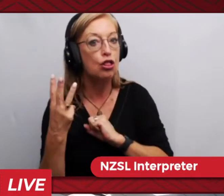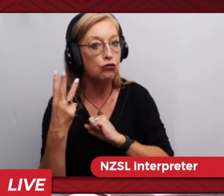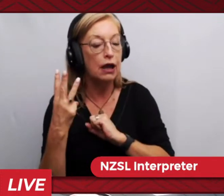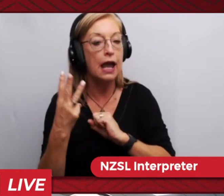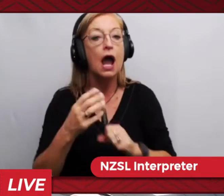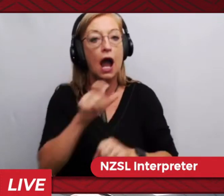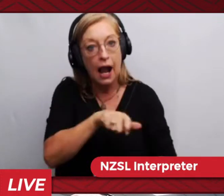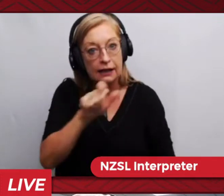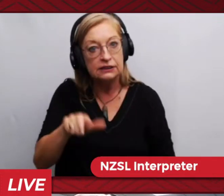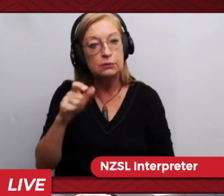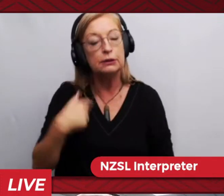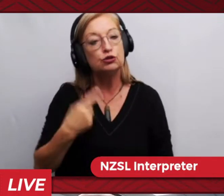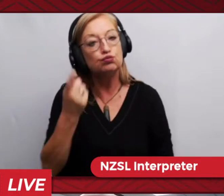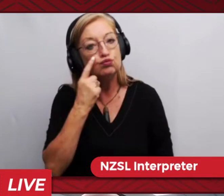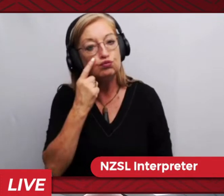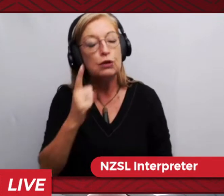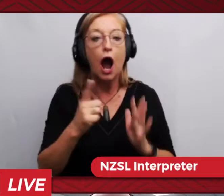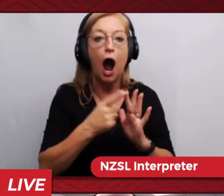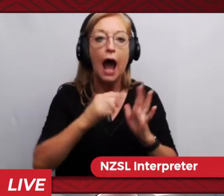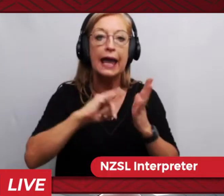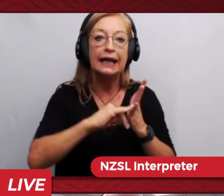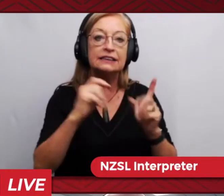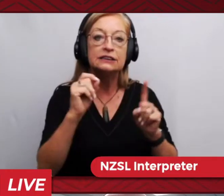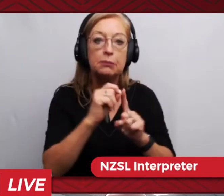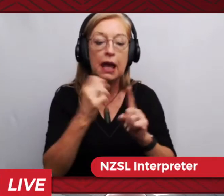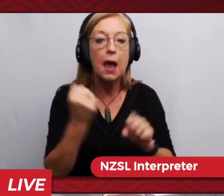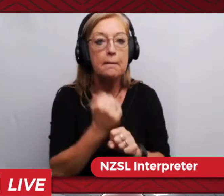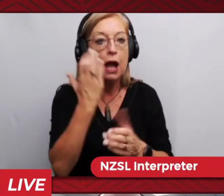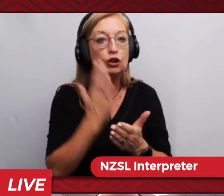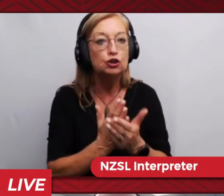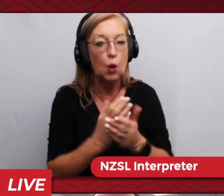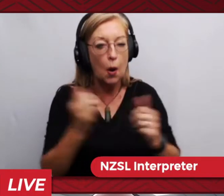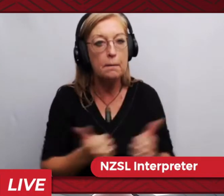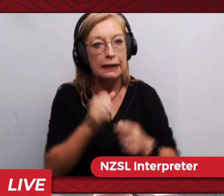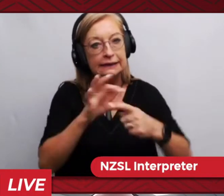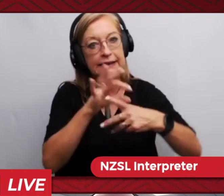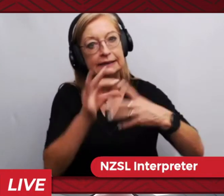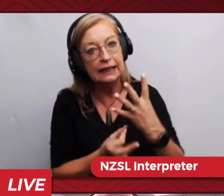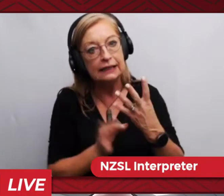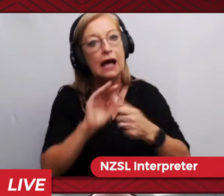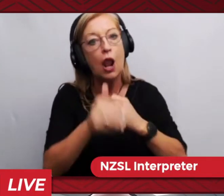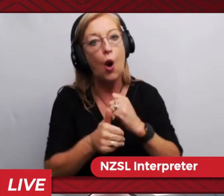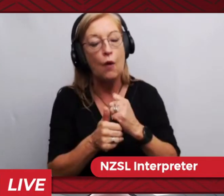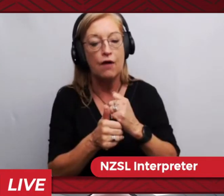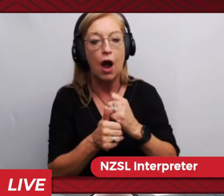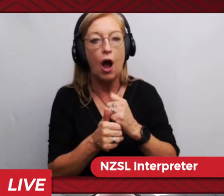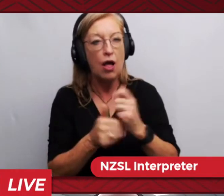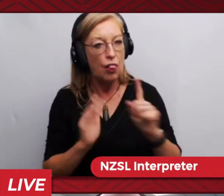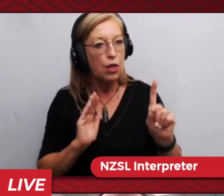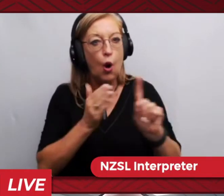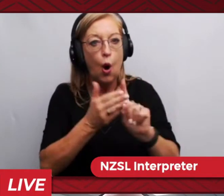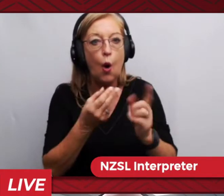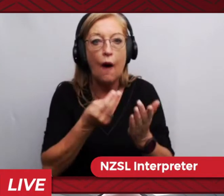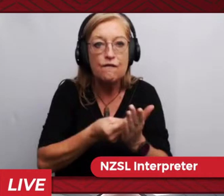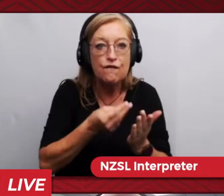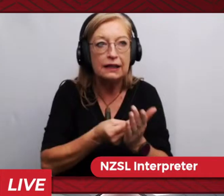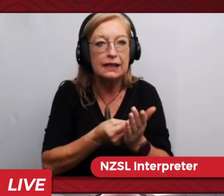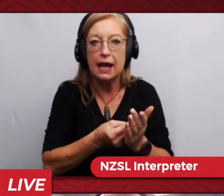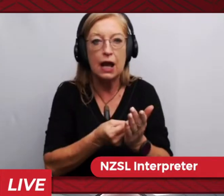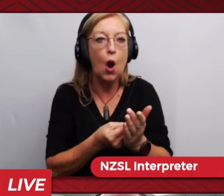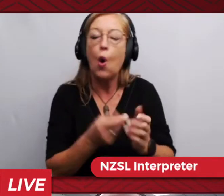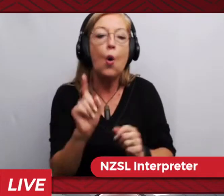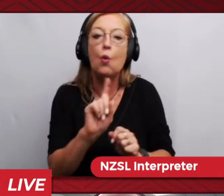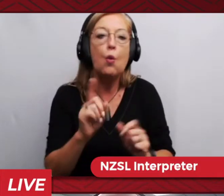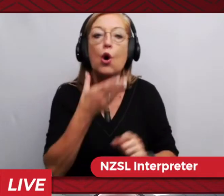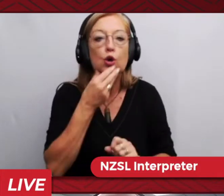ISPs and ensure they've got good detail around the purpose of the funding and the purchases and supports it will be used for. Then we will